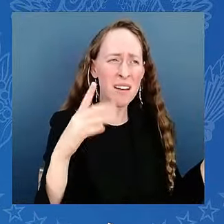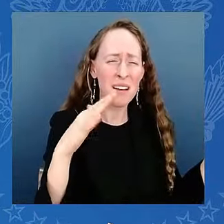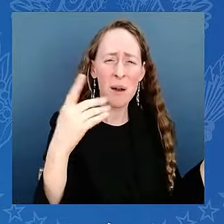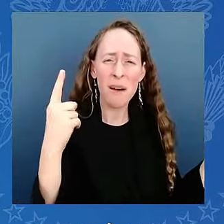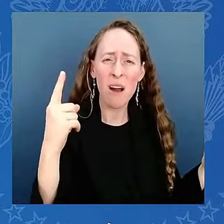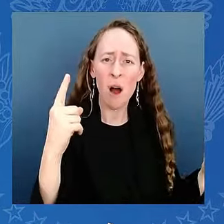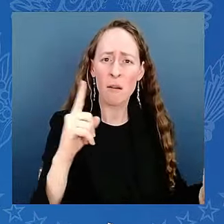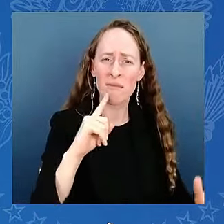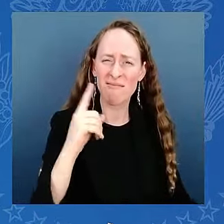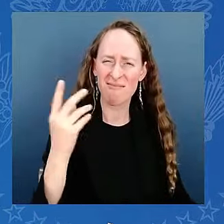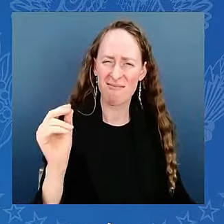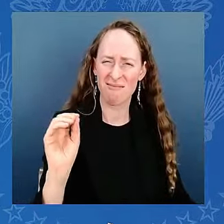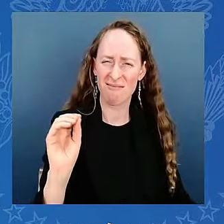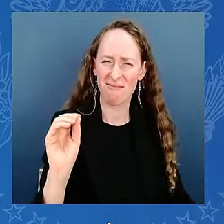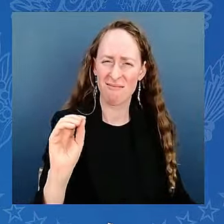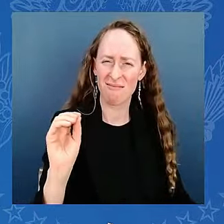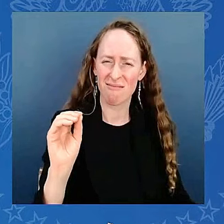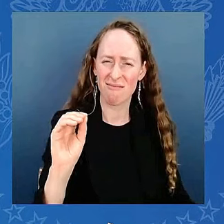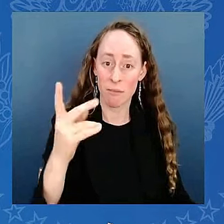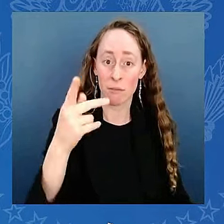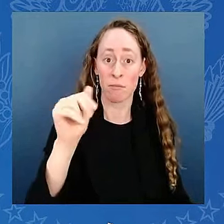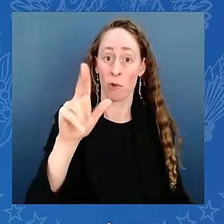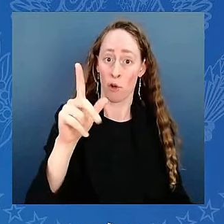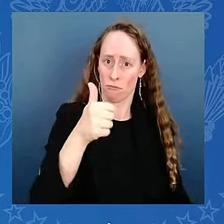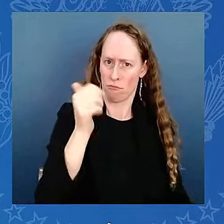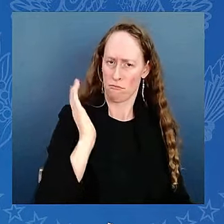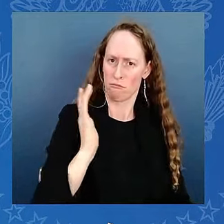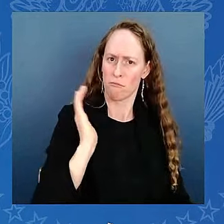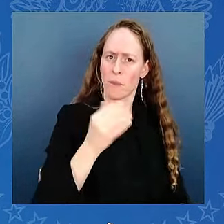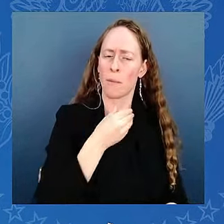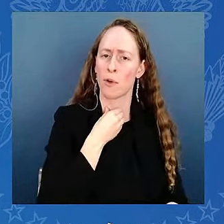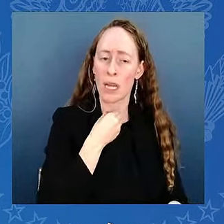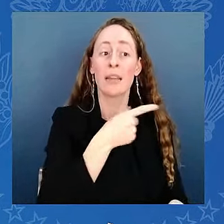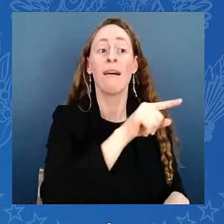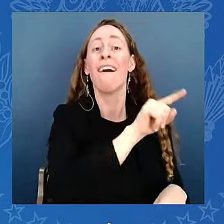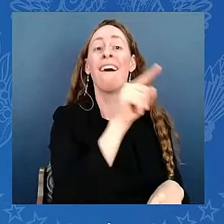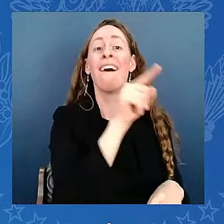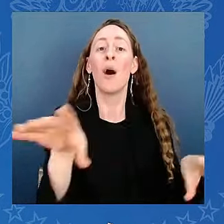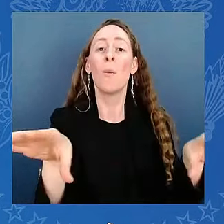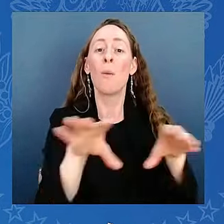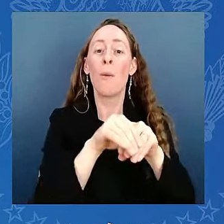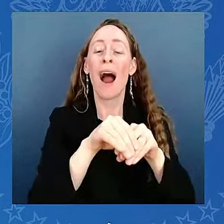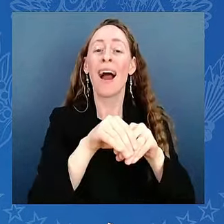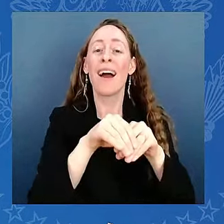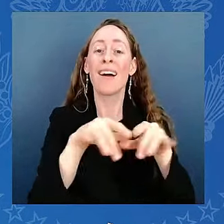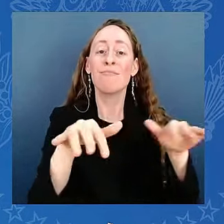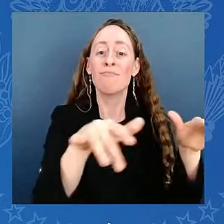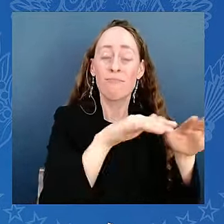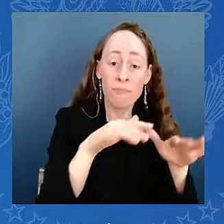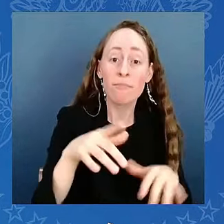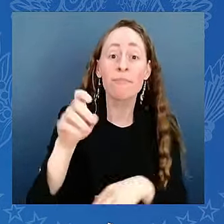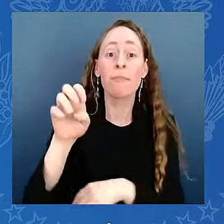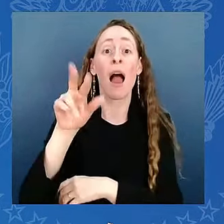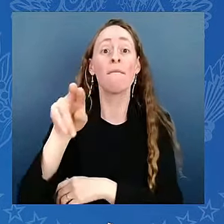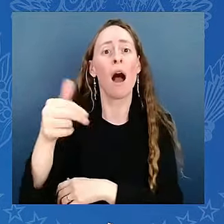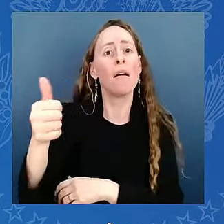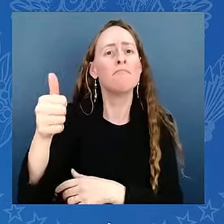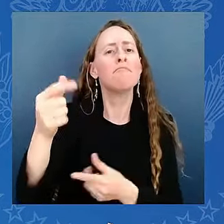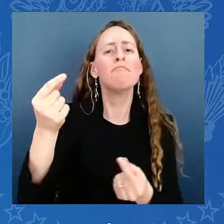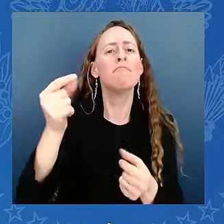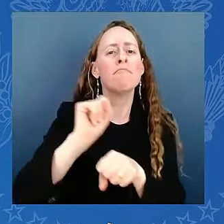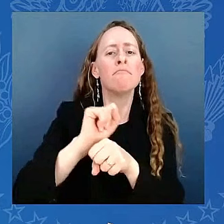wedding. Evan, a journalist with a Russian in Russia, was in Russia, assigned by the Wall Street